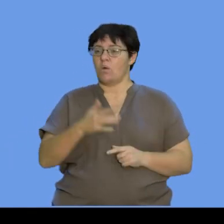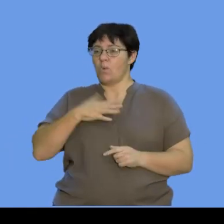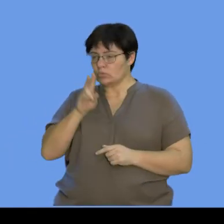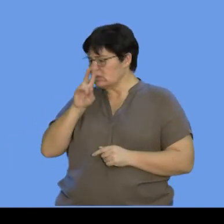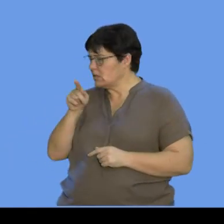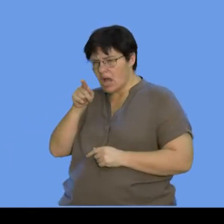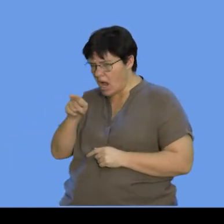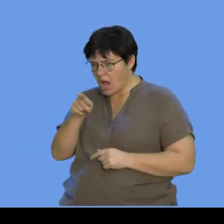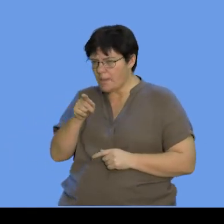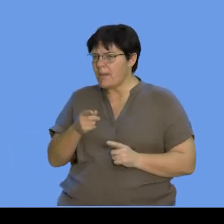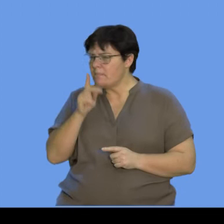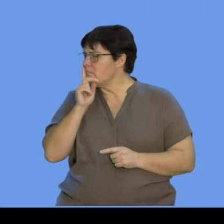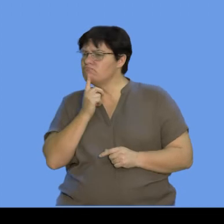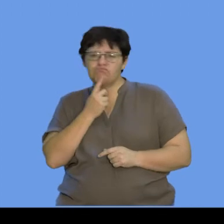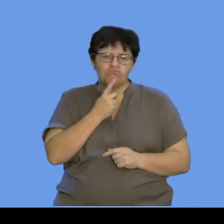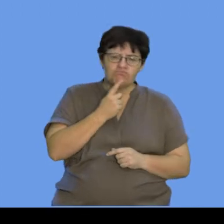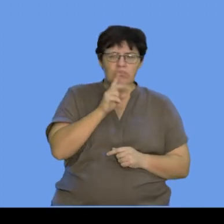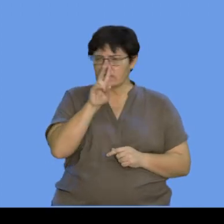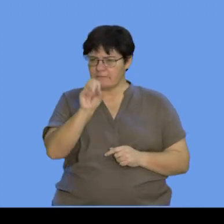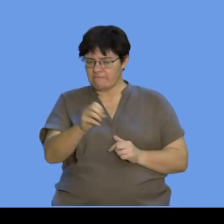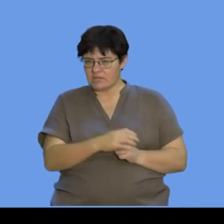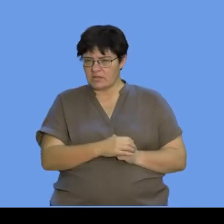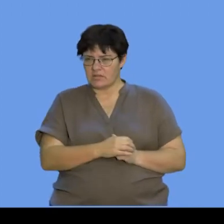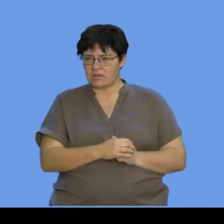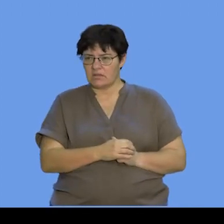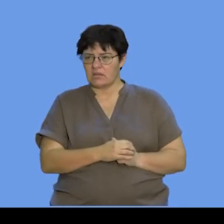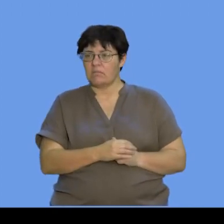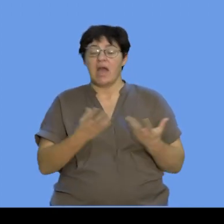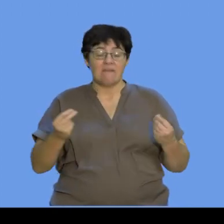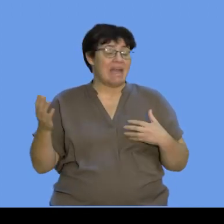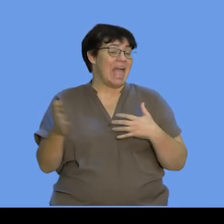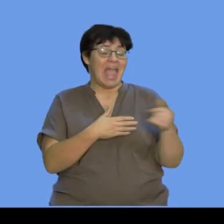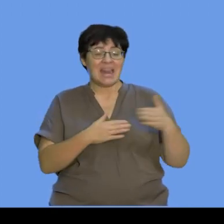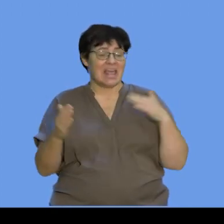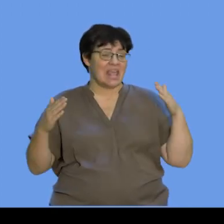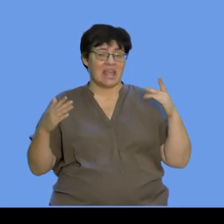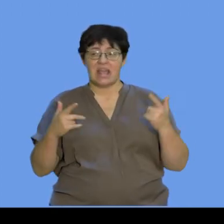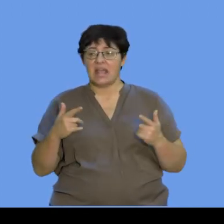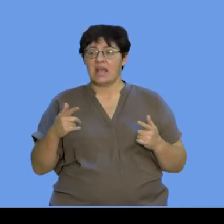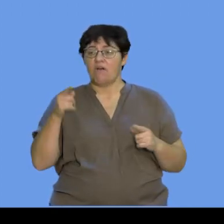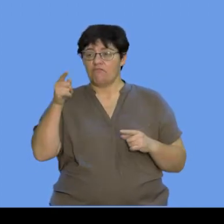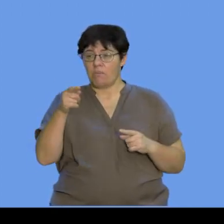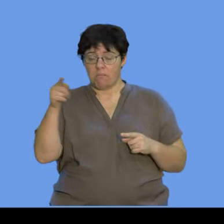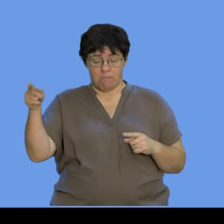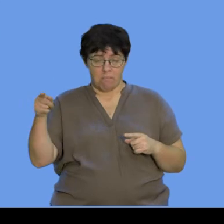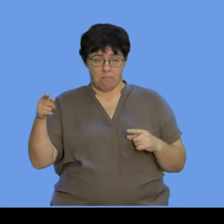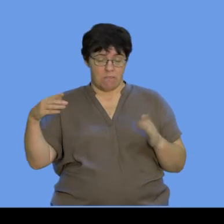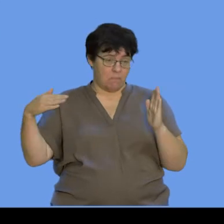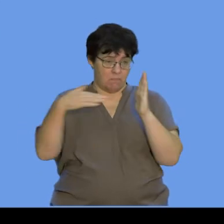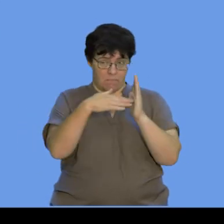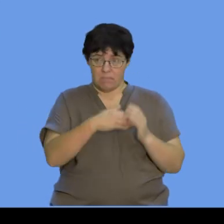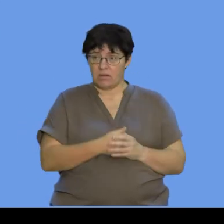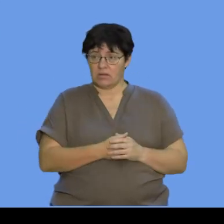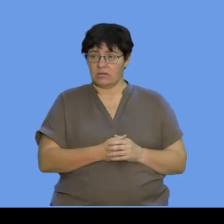see whether I can do something on my diagram. If I had any angle that was subtended by this diameter on